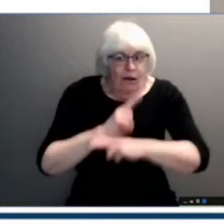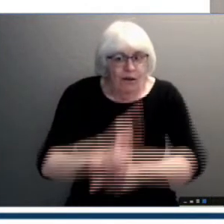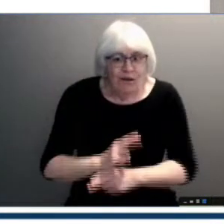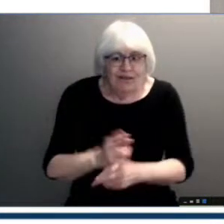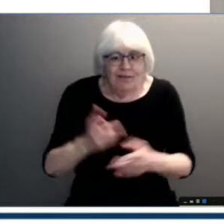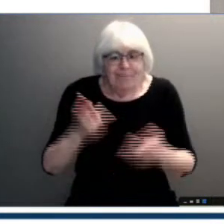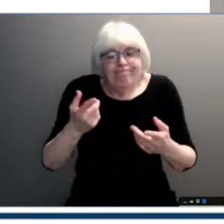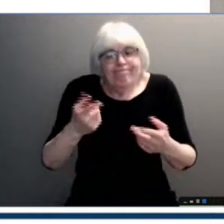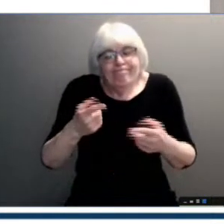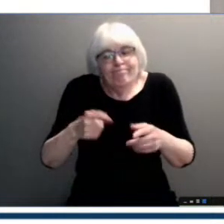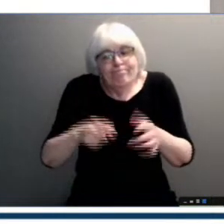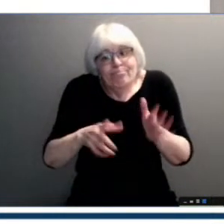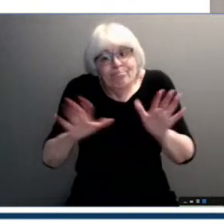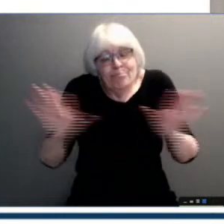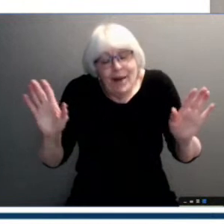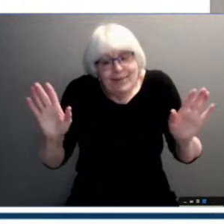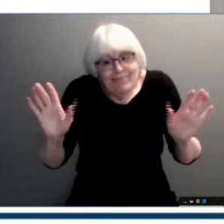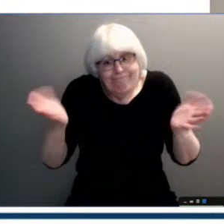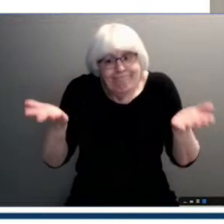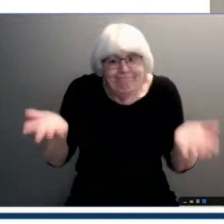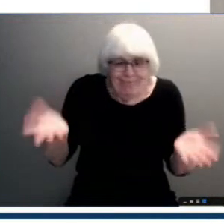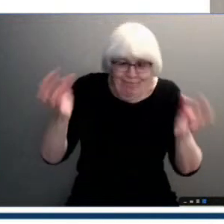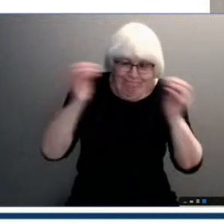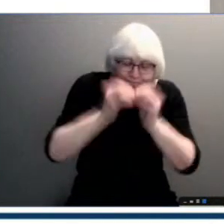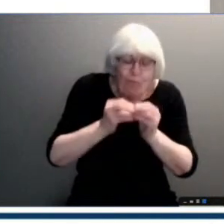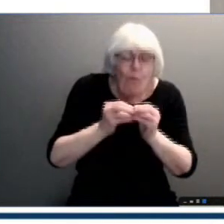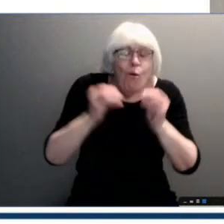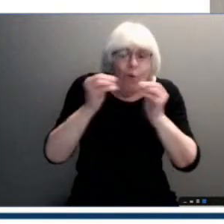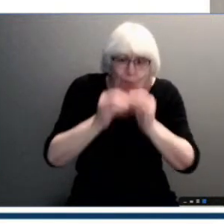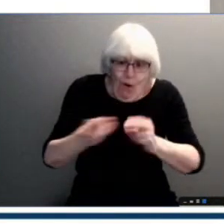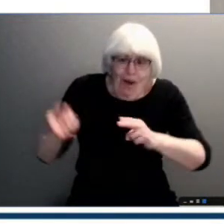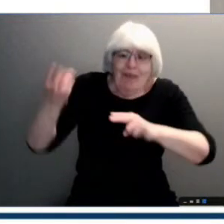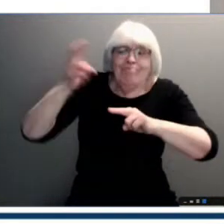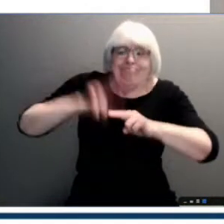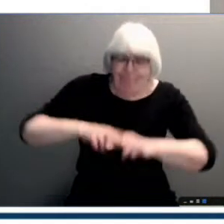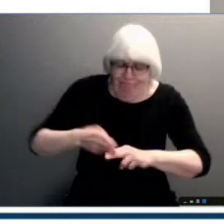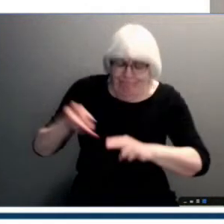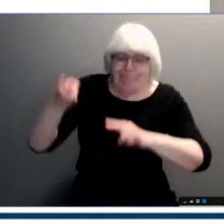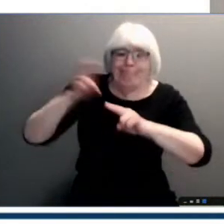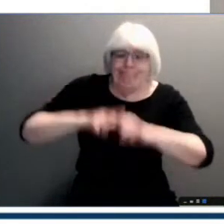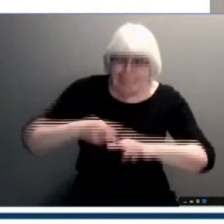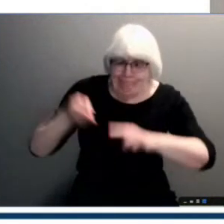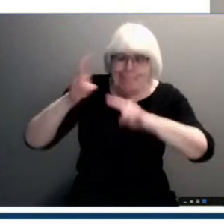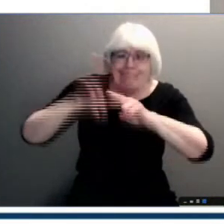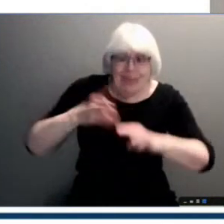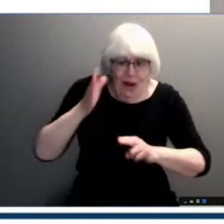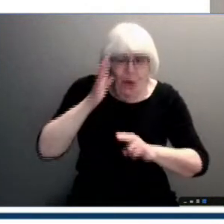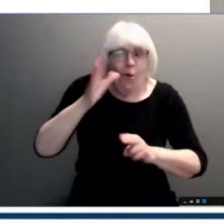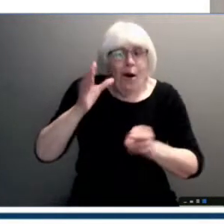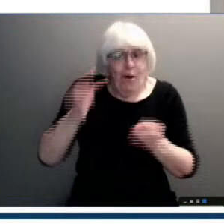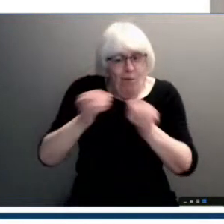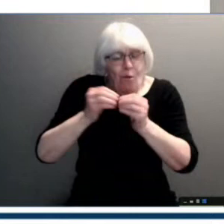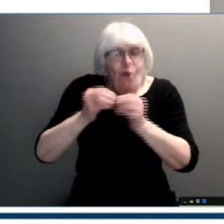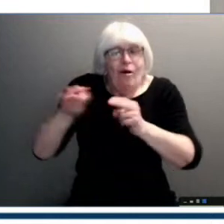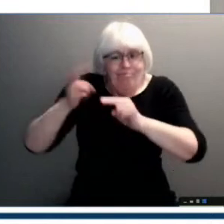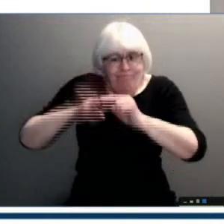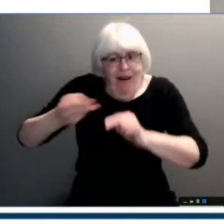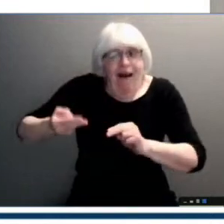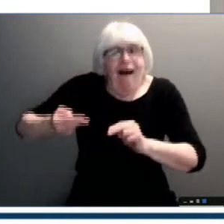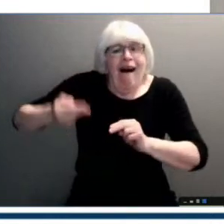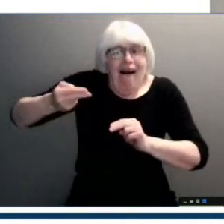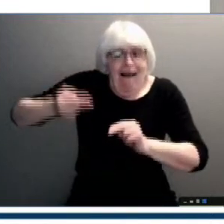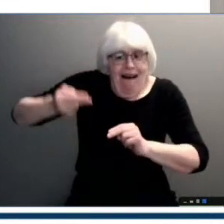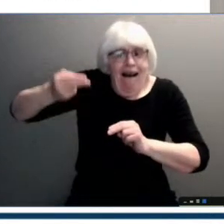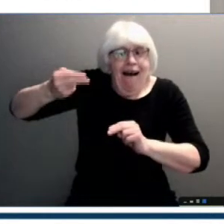will continue to stay high. We expect to see sustained high case counts over the coming days for